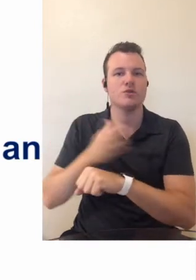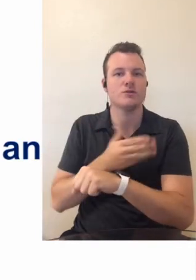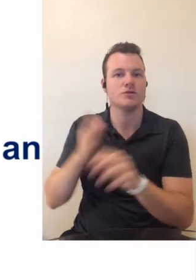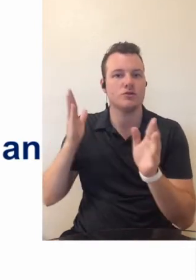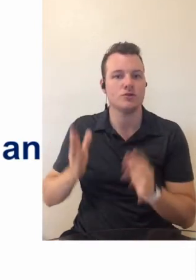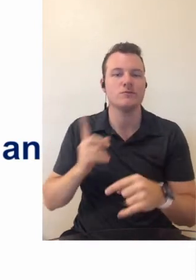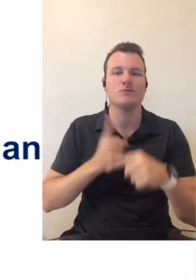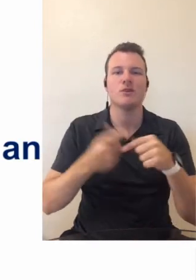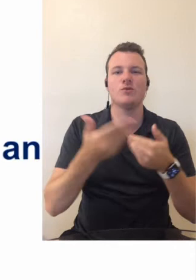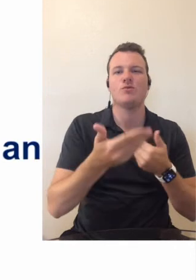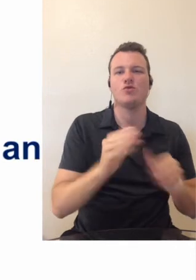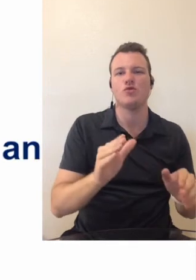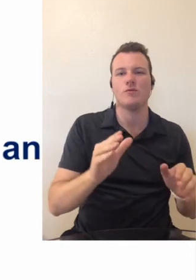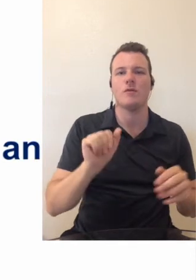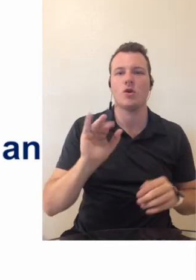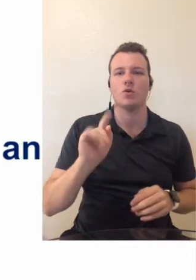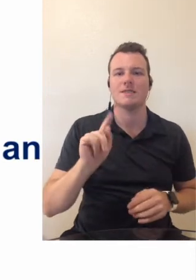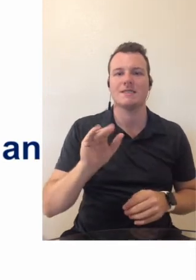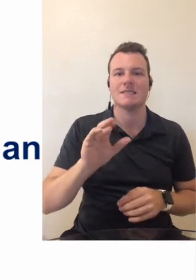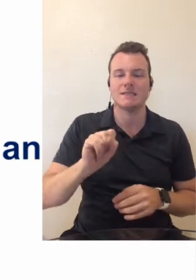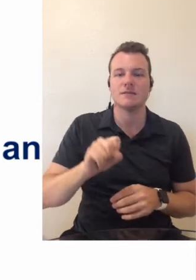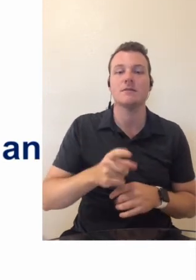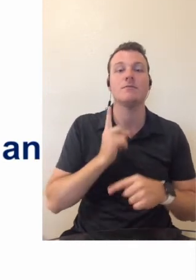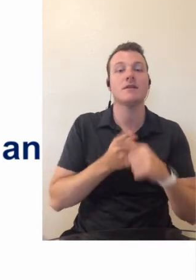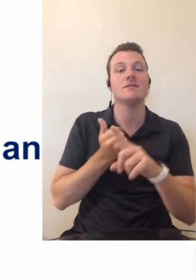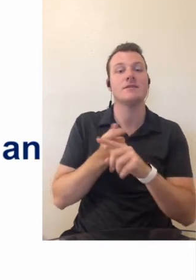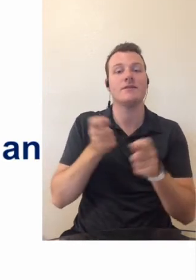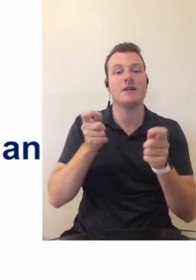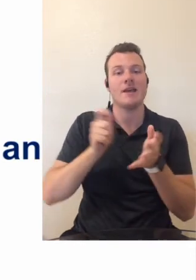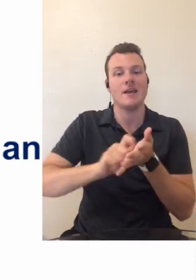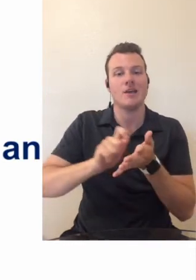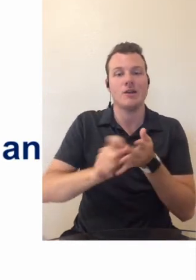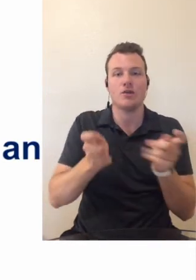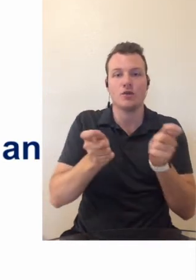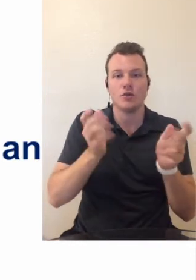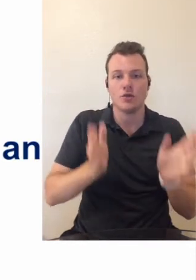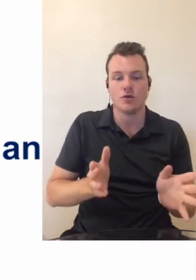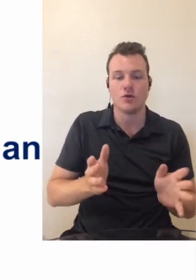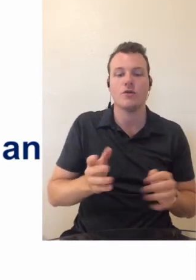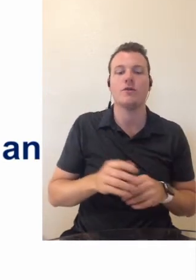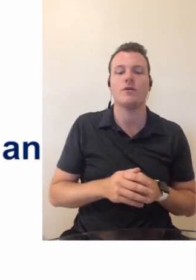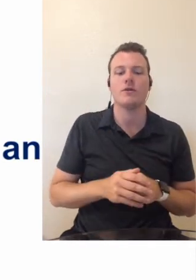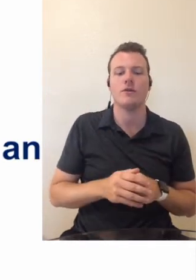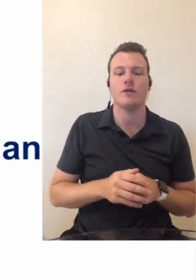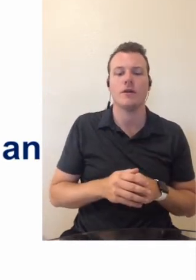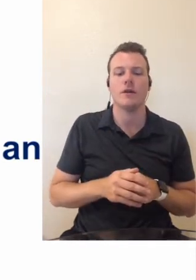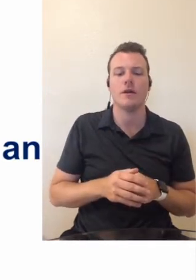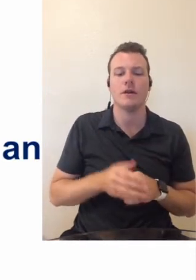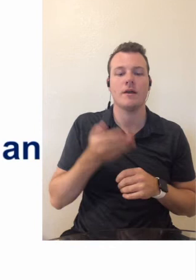room acoustics. Dr. Amlani also serves as the editor for the economics section at